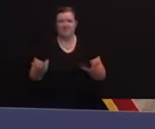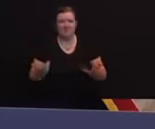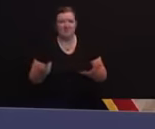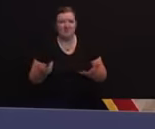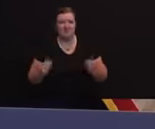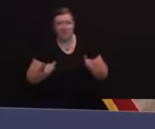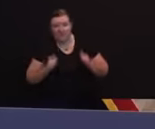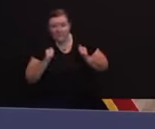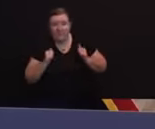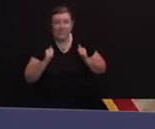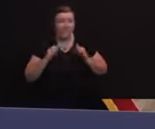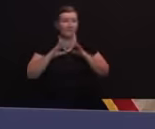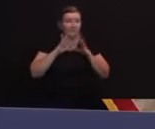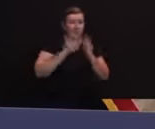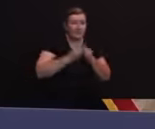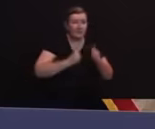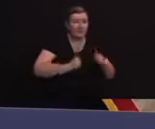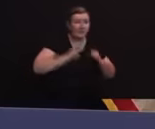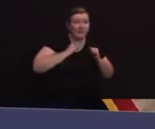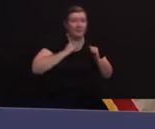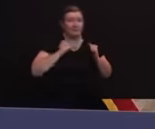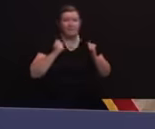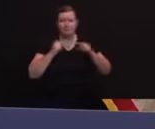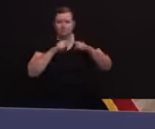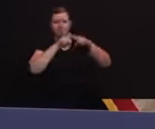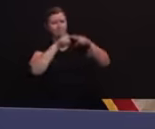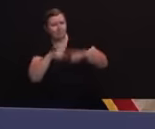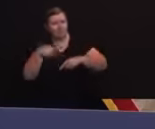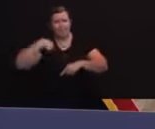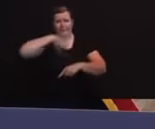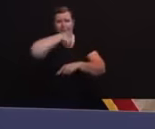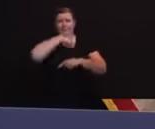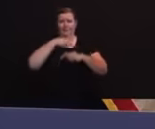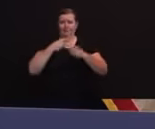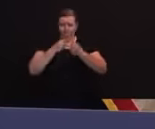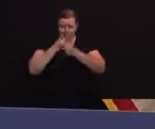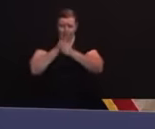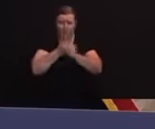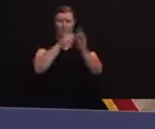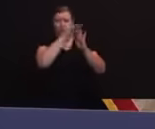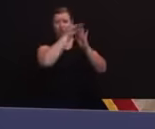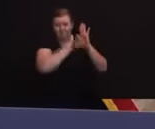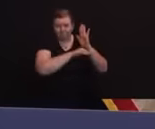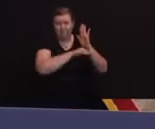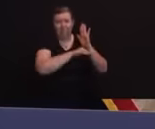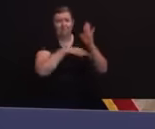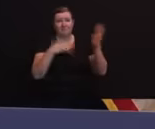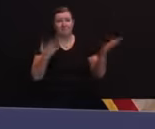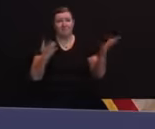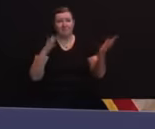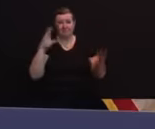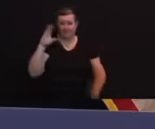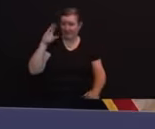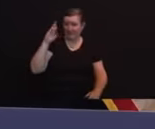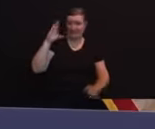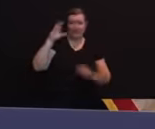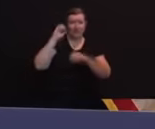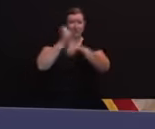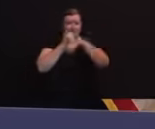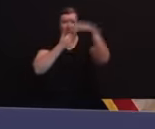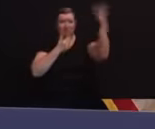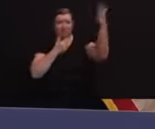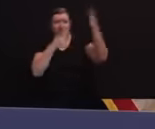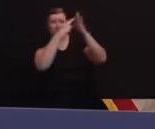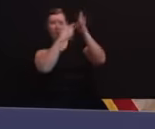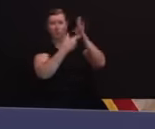it. CDC has put together guidance on holiday celebrations that residents should follow to protect their health and